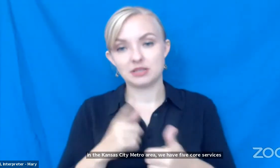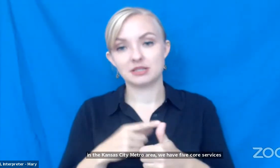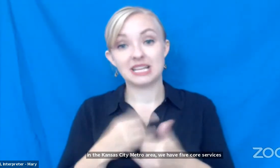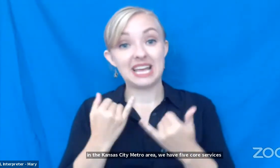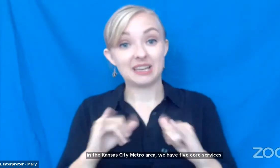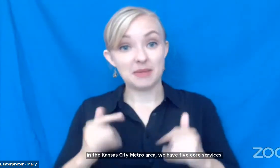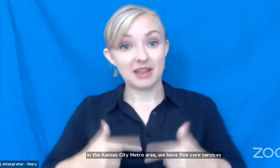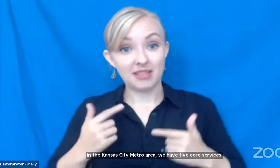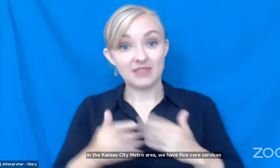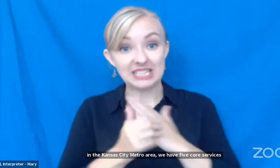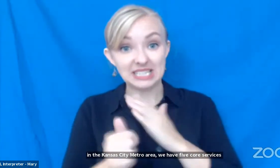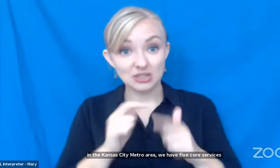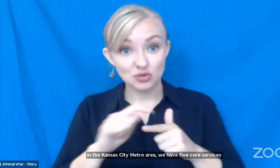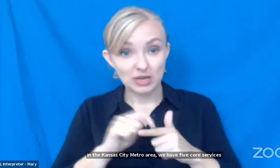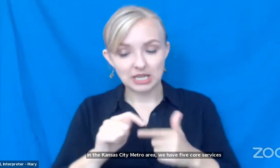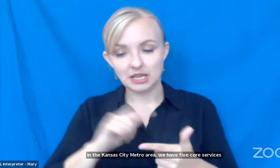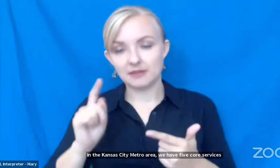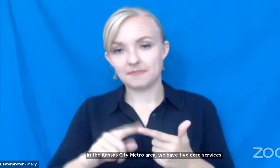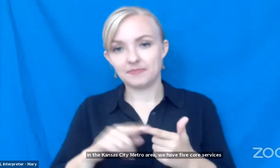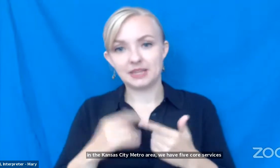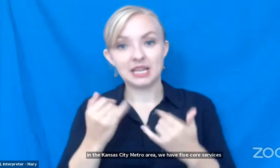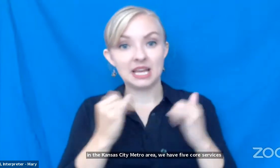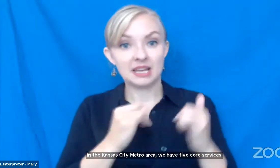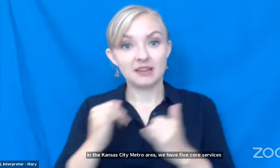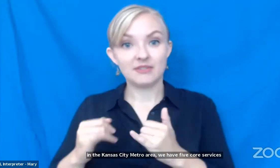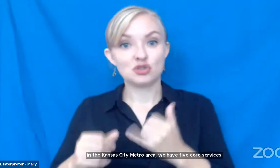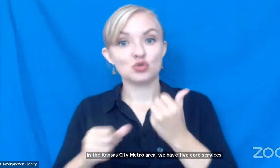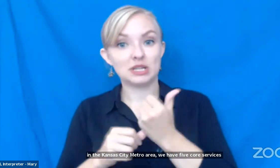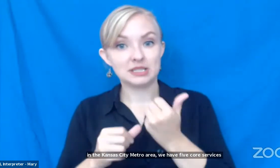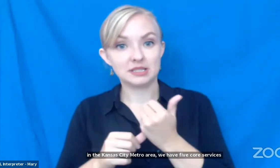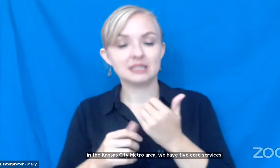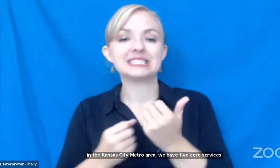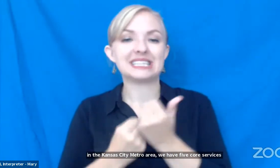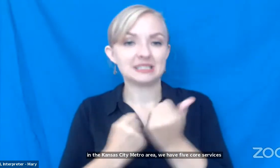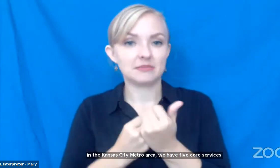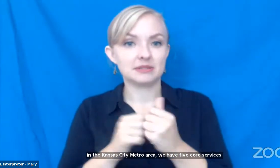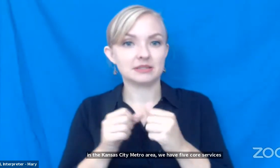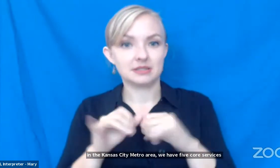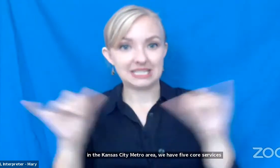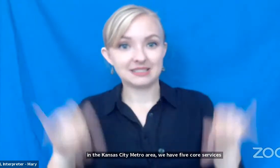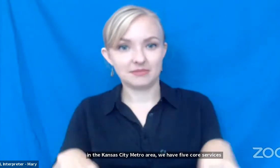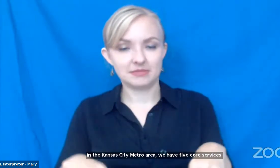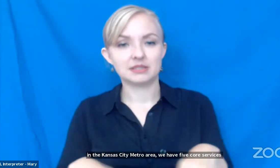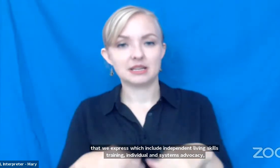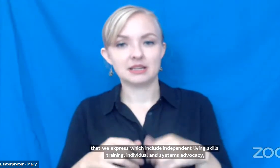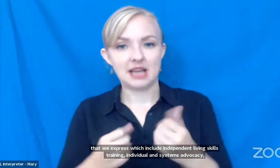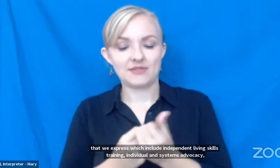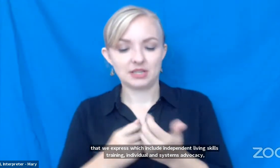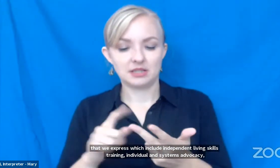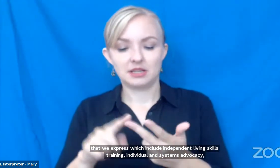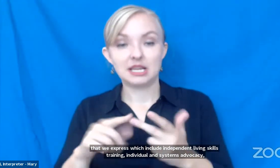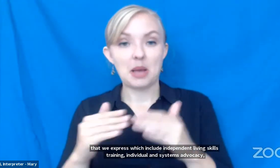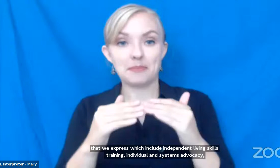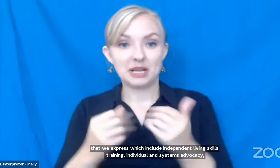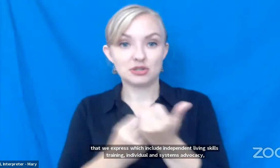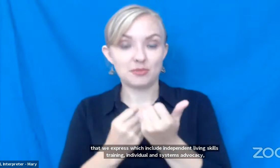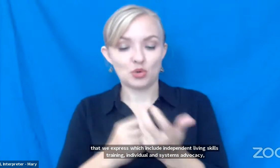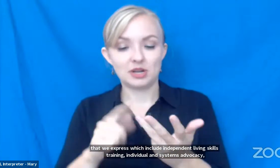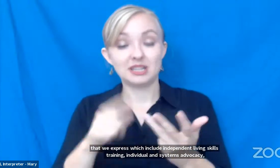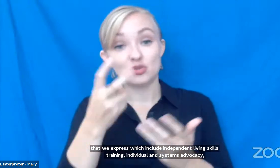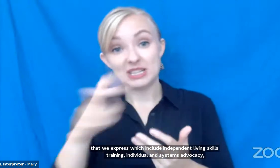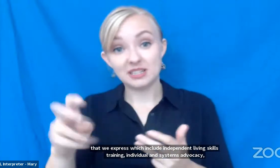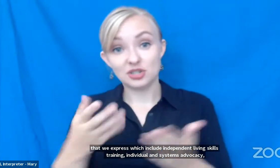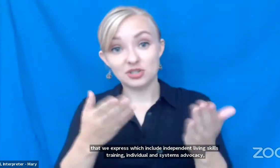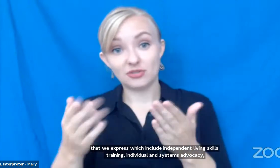independent living skills training, individual and systems advocacy, peer support, transition services, both for